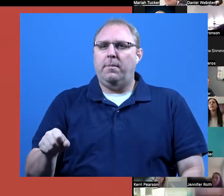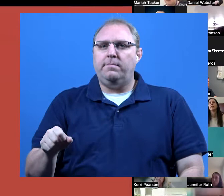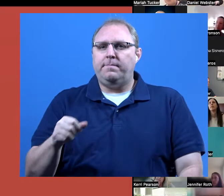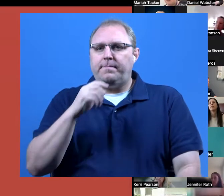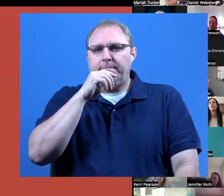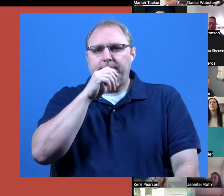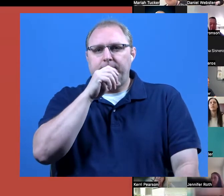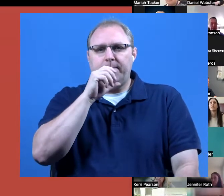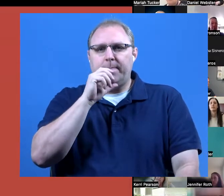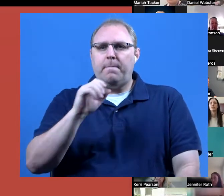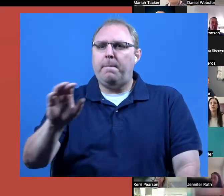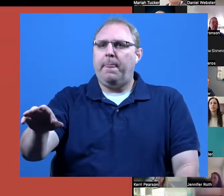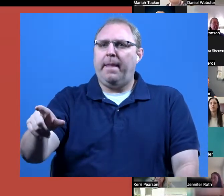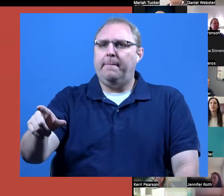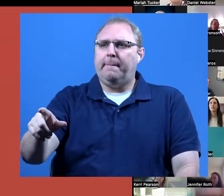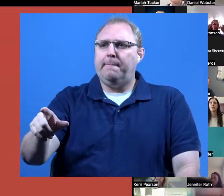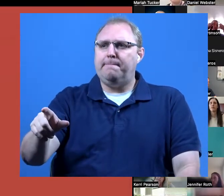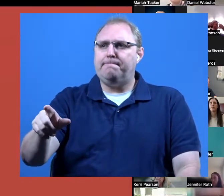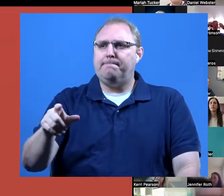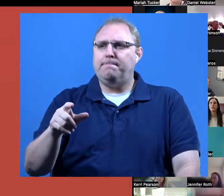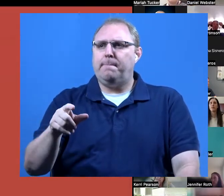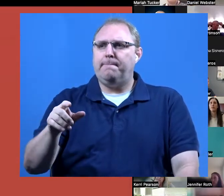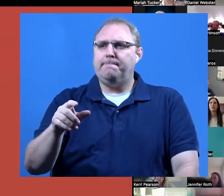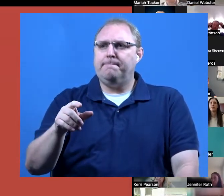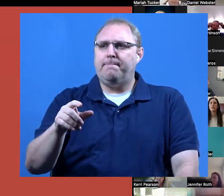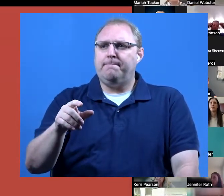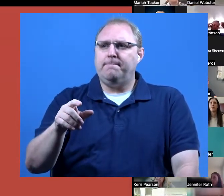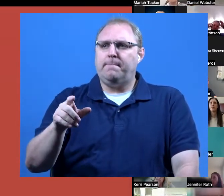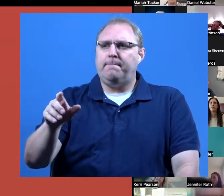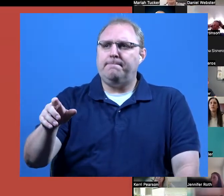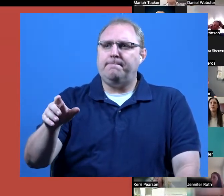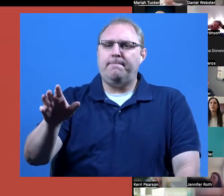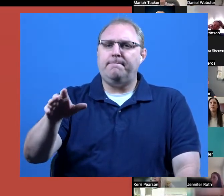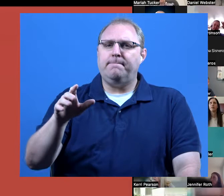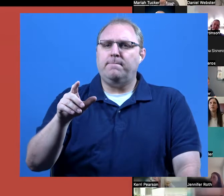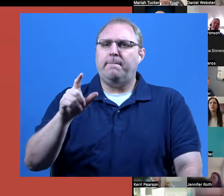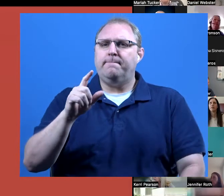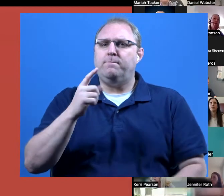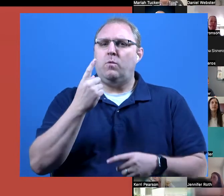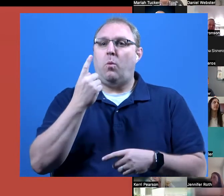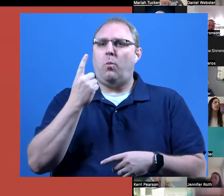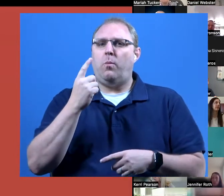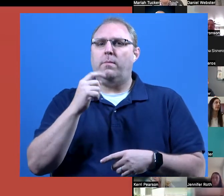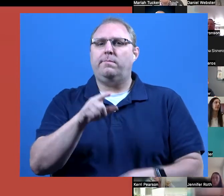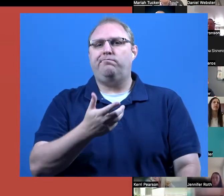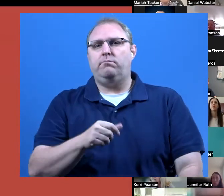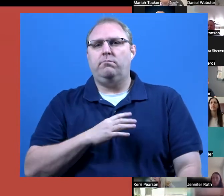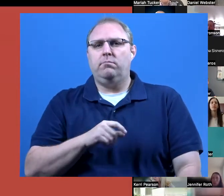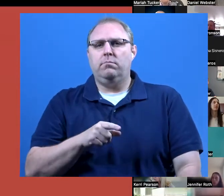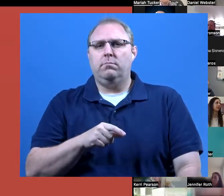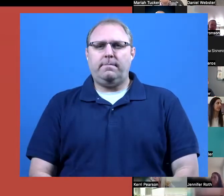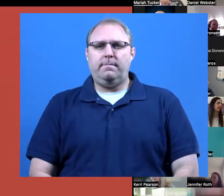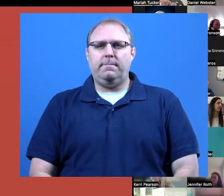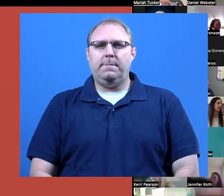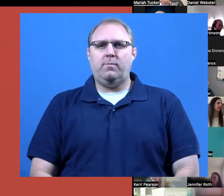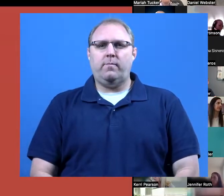Yeah, so We've kind of taken care of some of those, but I'm gonna let you go for some of these. So, before you ask the question,